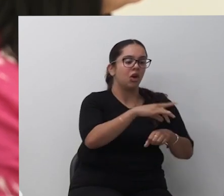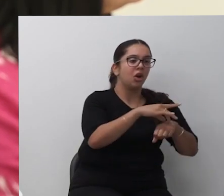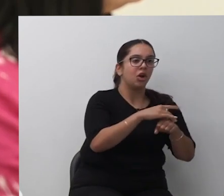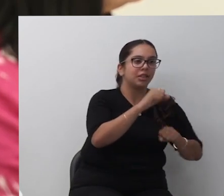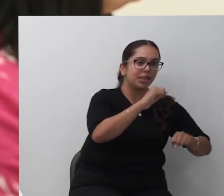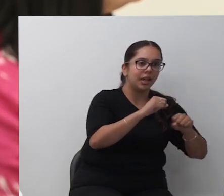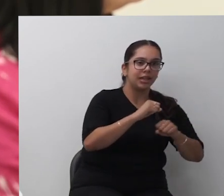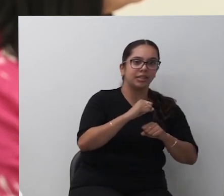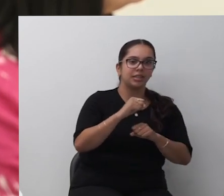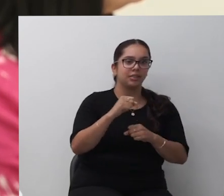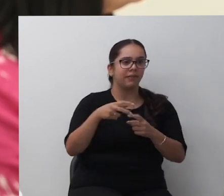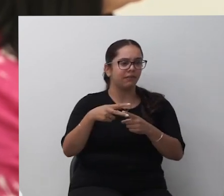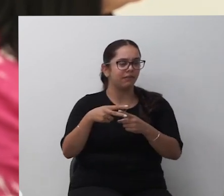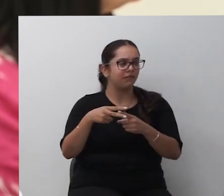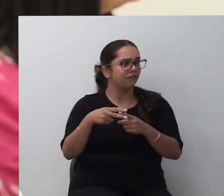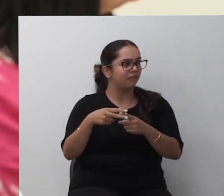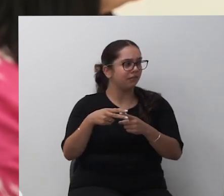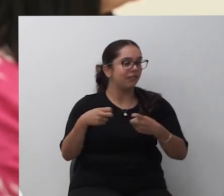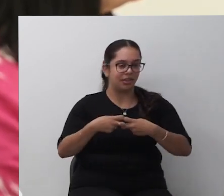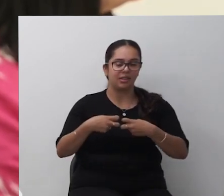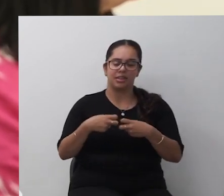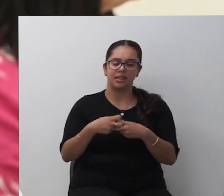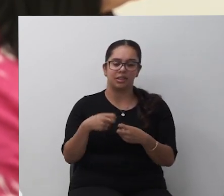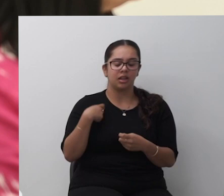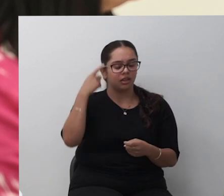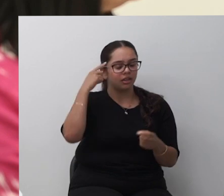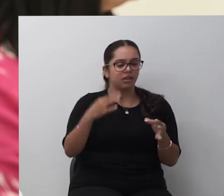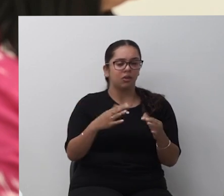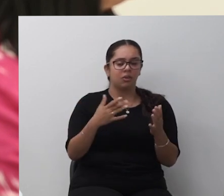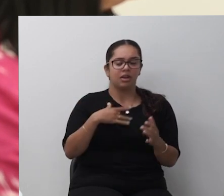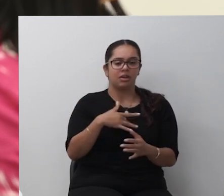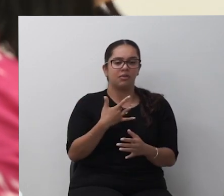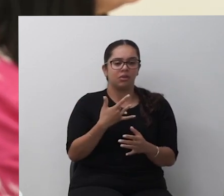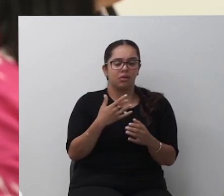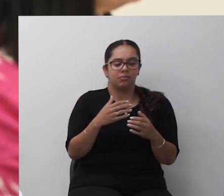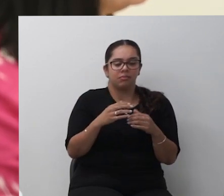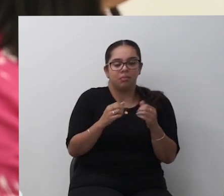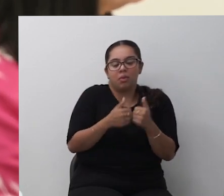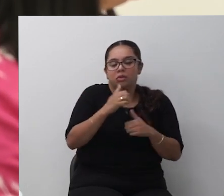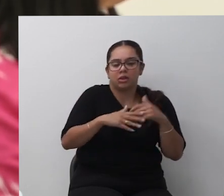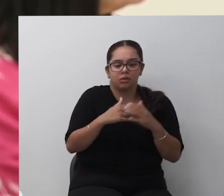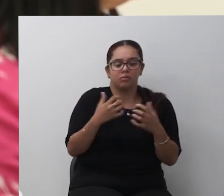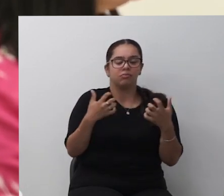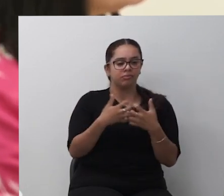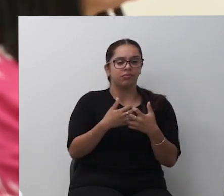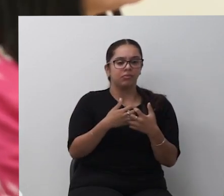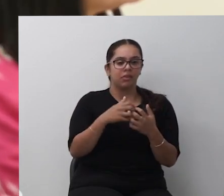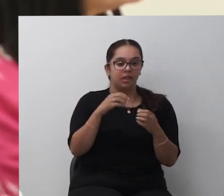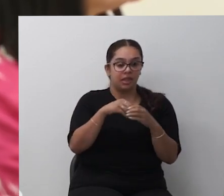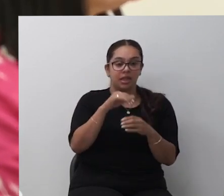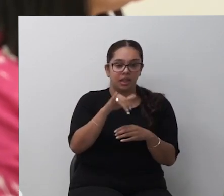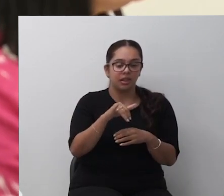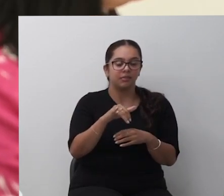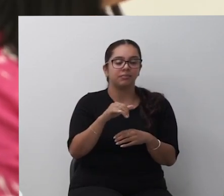physics and then I landed finally in like, okay, well actually it's what do I feel most myself in and aligned with, and that in that